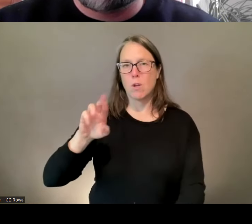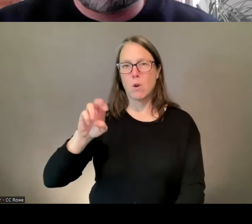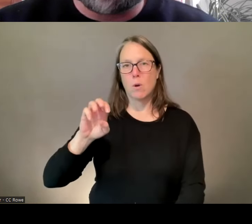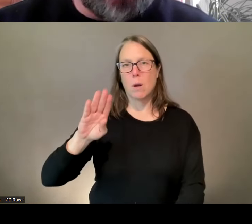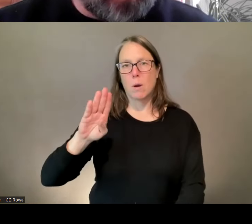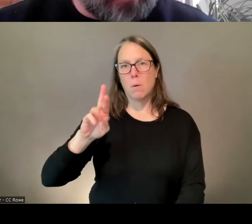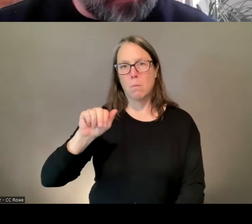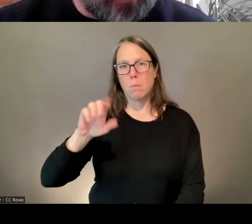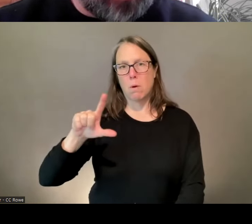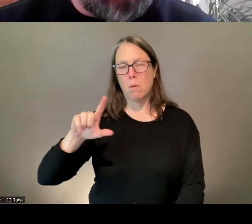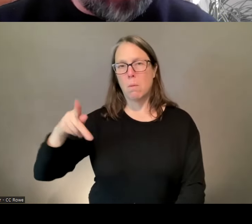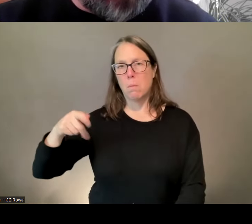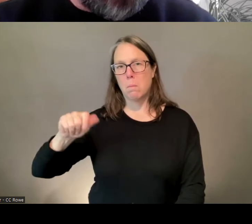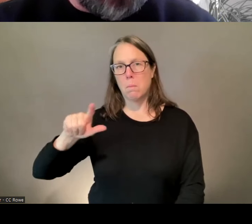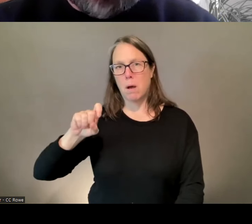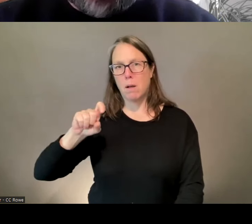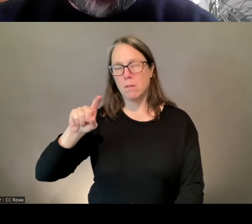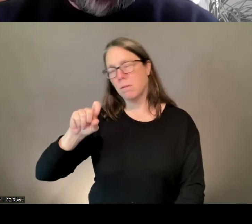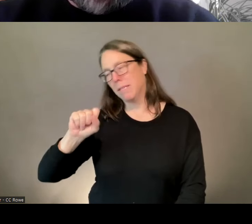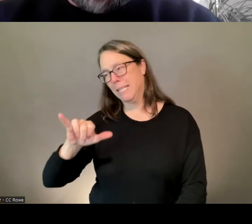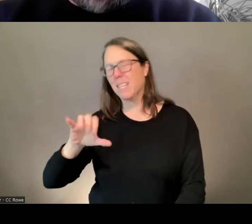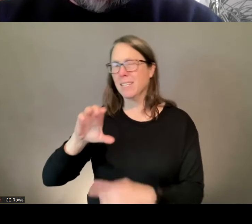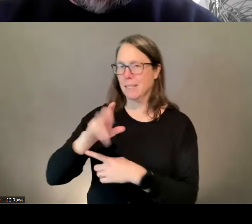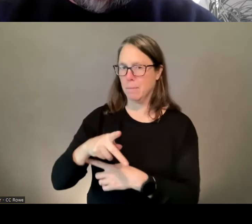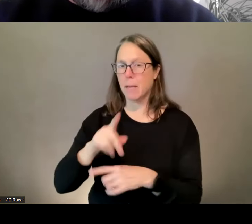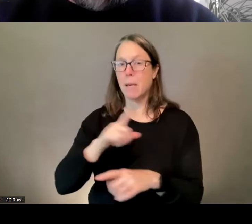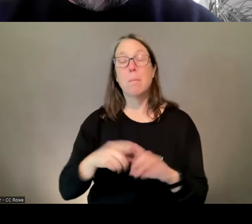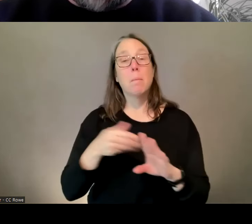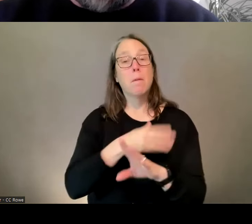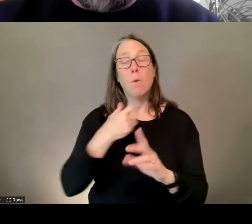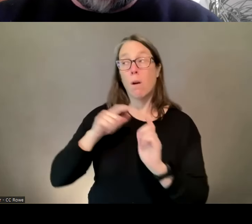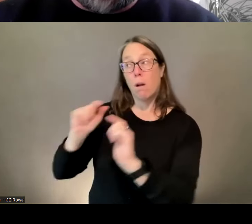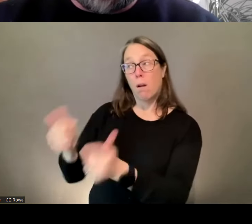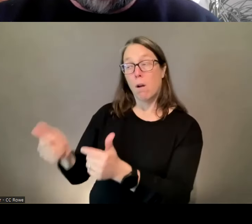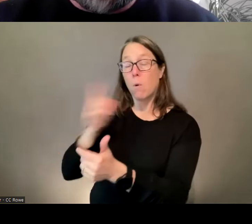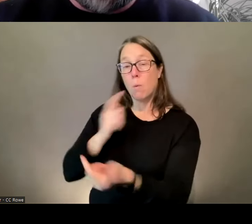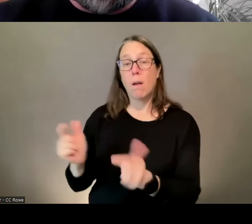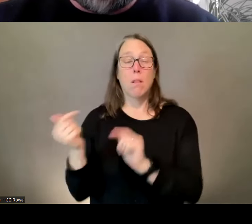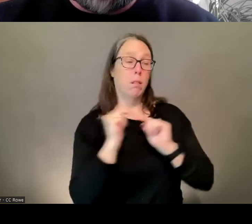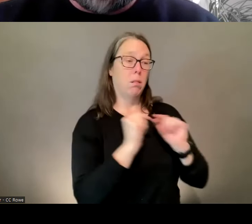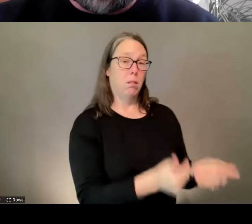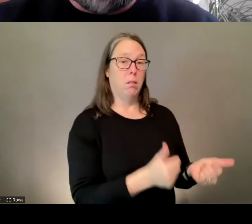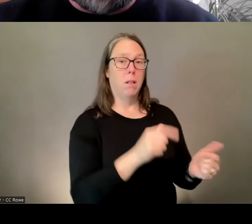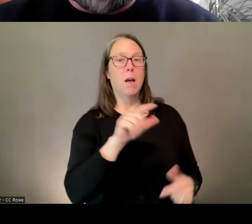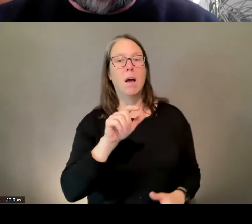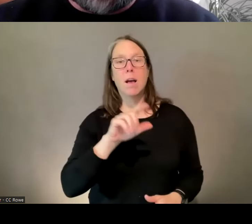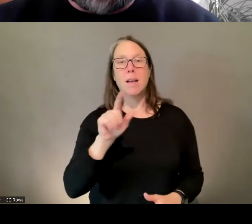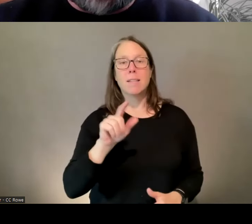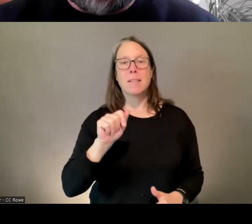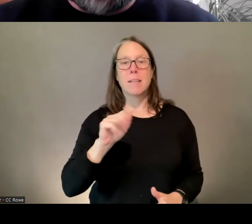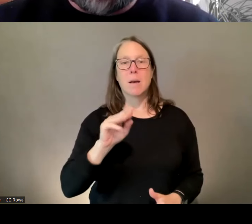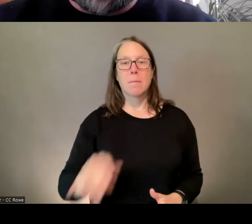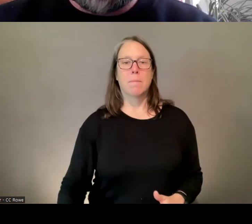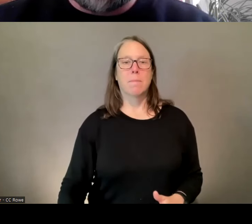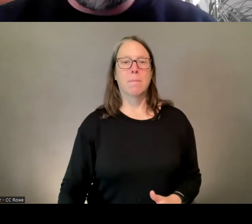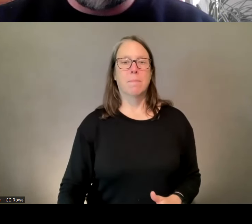to them, Zara Amir Hassini, our Disability Program Manager at Mass General, has a few words to share.